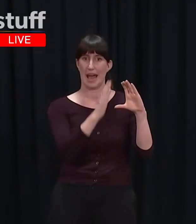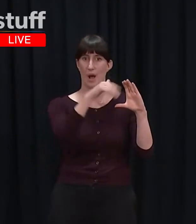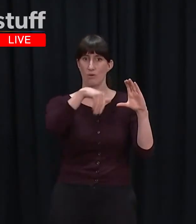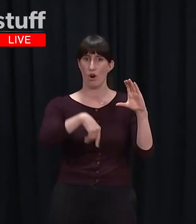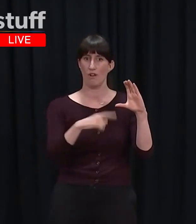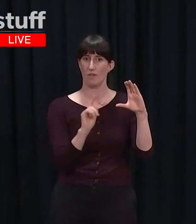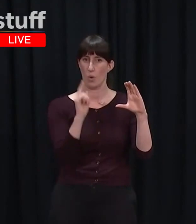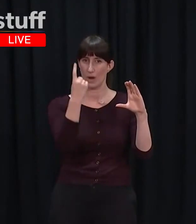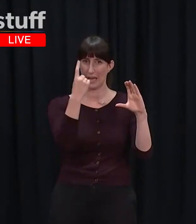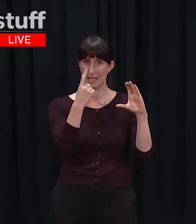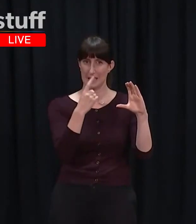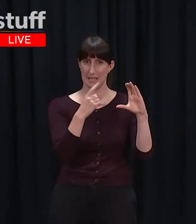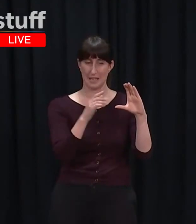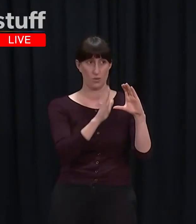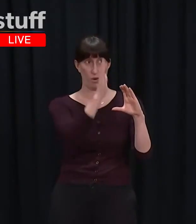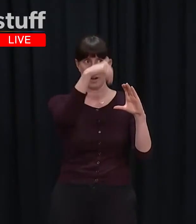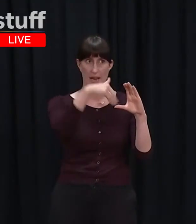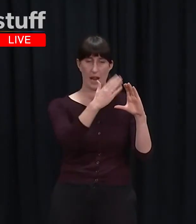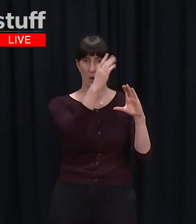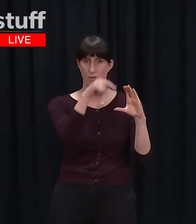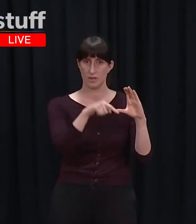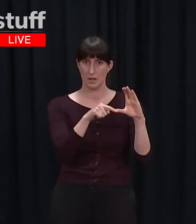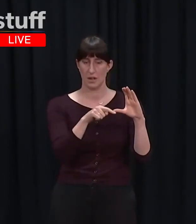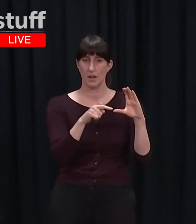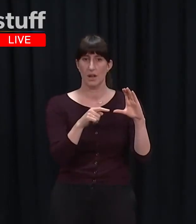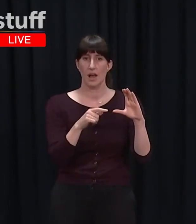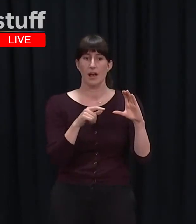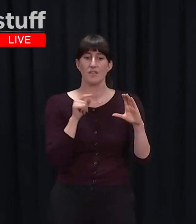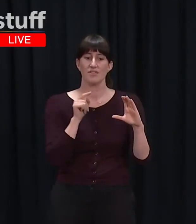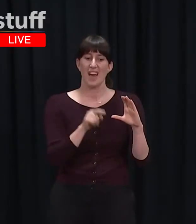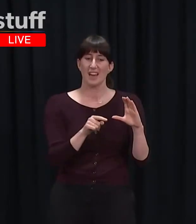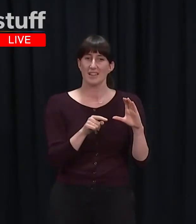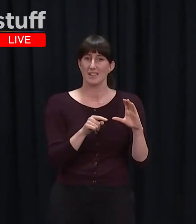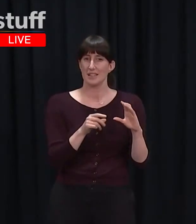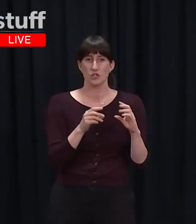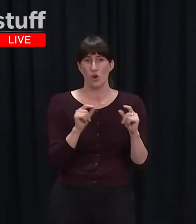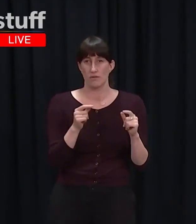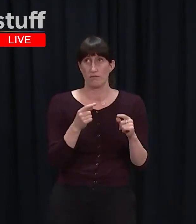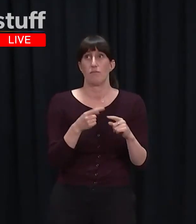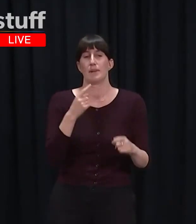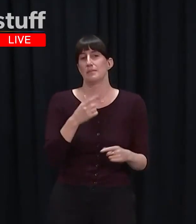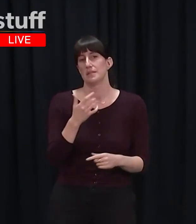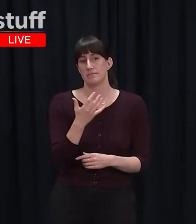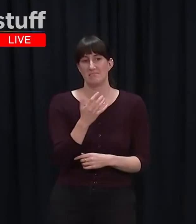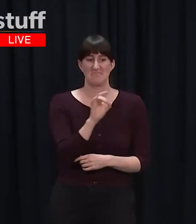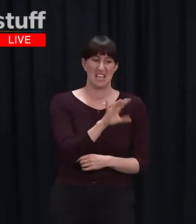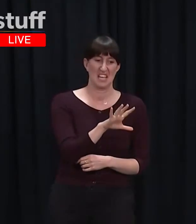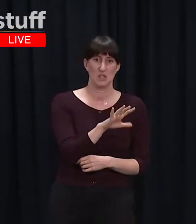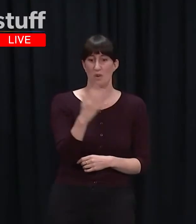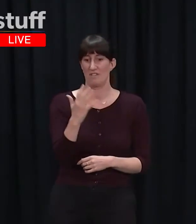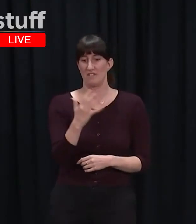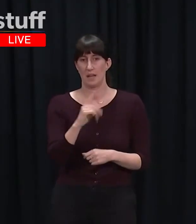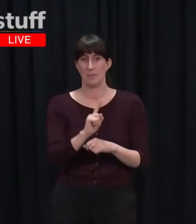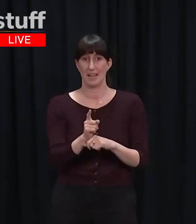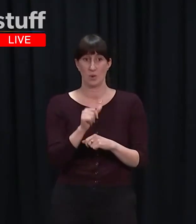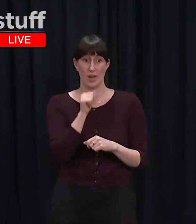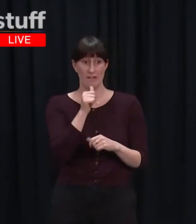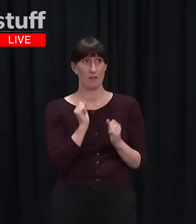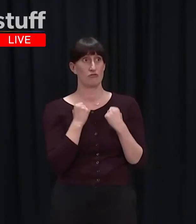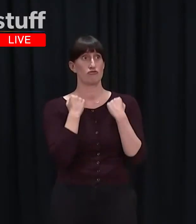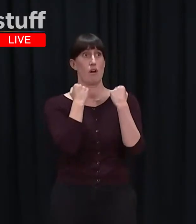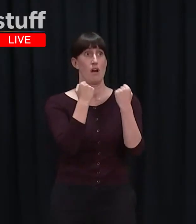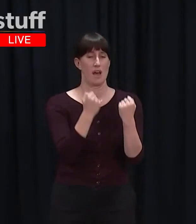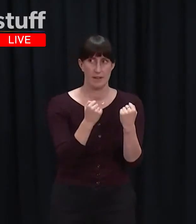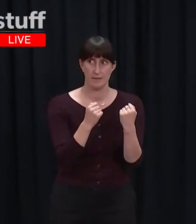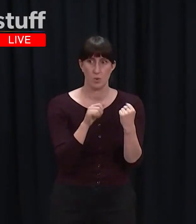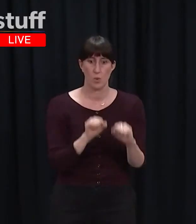rapid as in 1 or 2 minutes, it's 15 to 20 minutes, and it does require, of course, it to be observed. But that's why we're working with employers at the moment, where they could